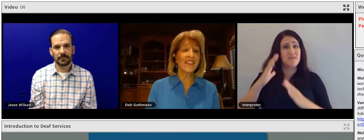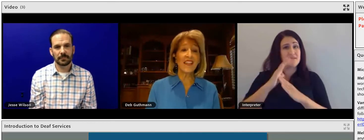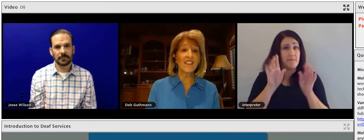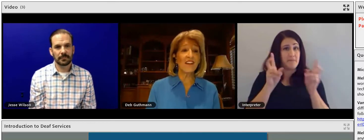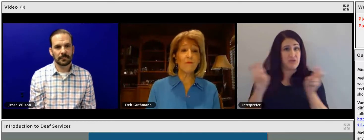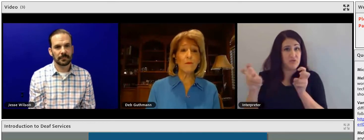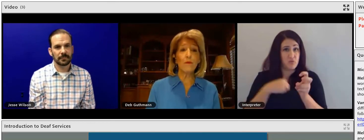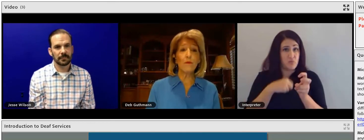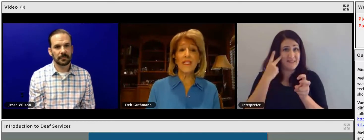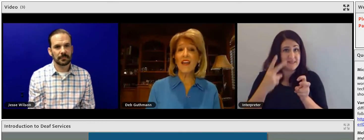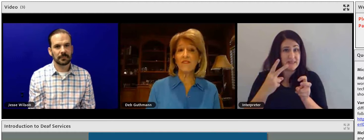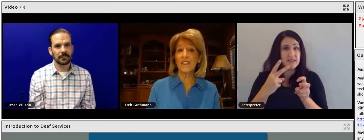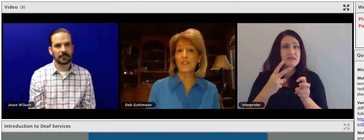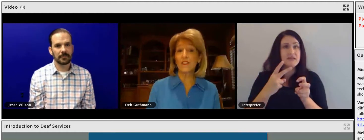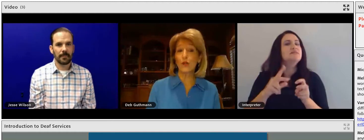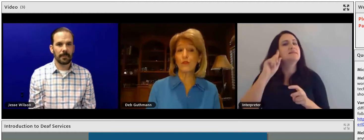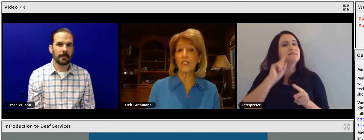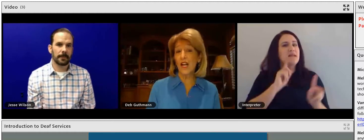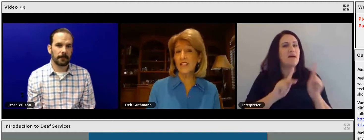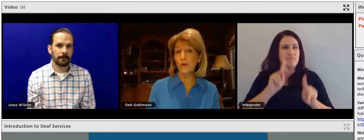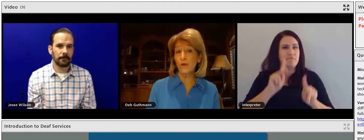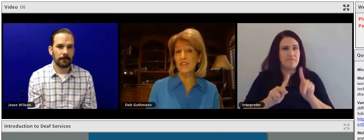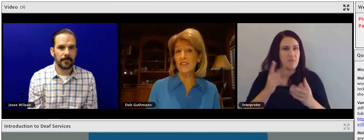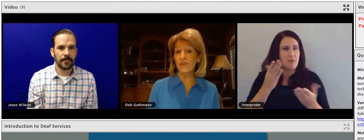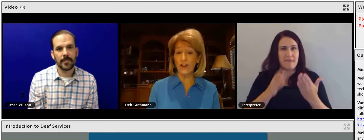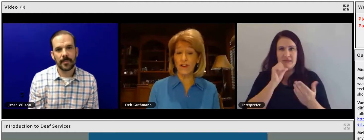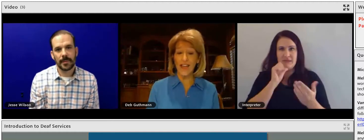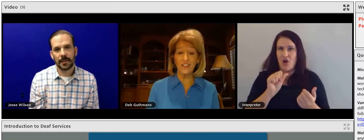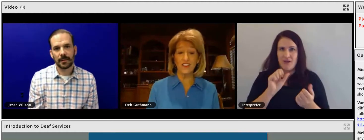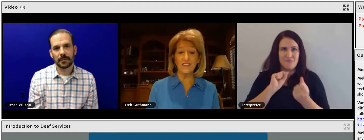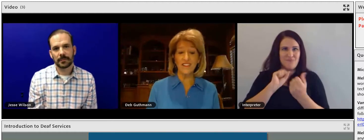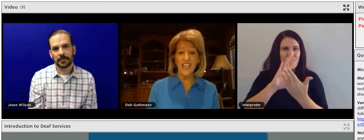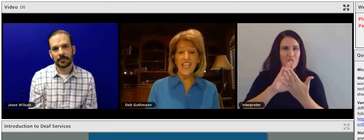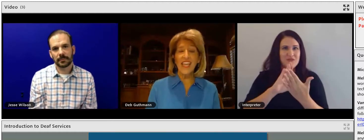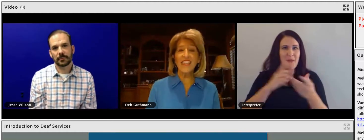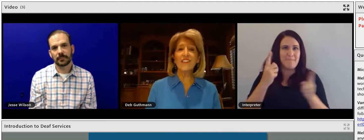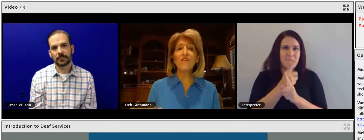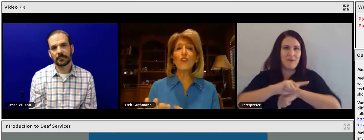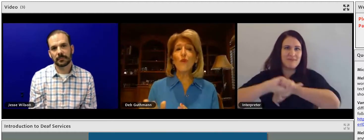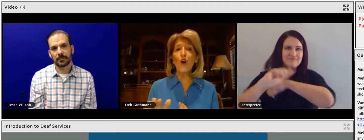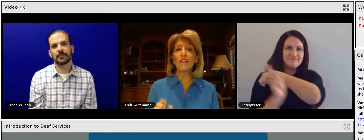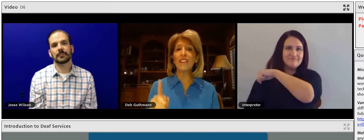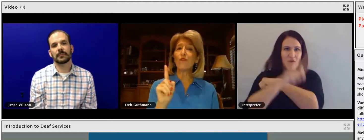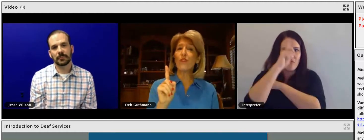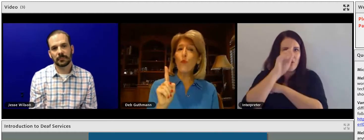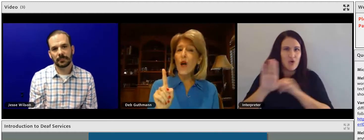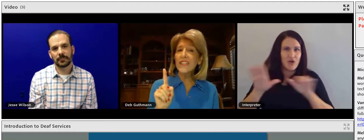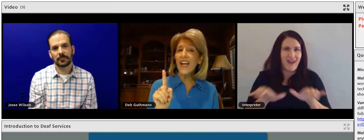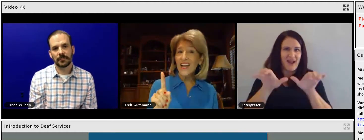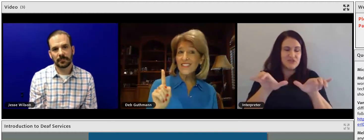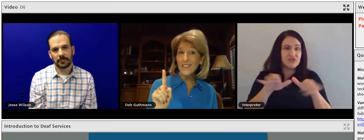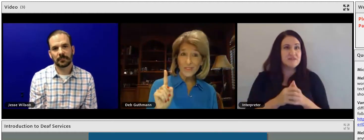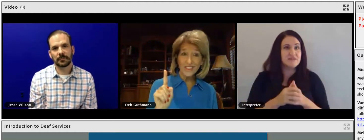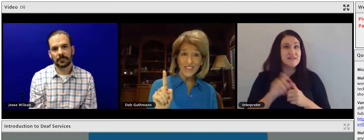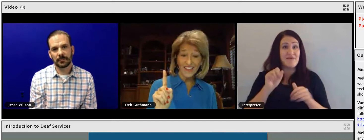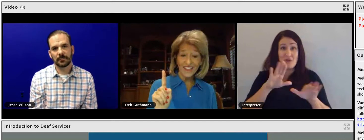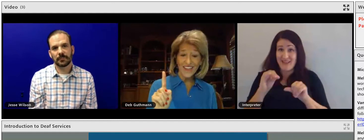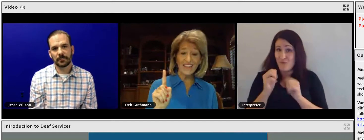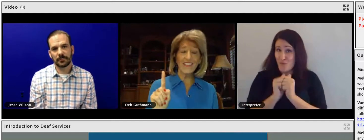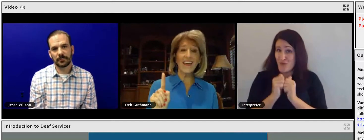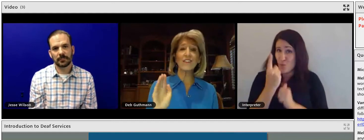issues we see is that deaf people may not face appropriate consequences for their actions. And if you all leave with